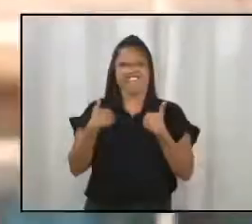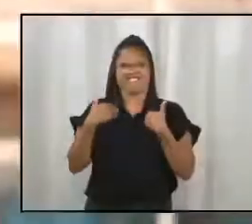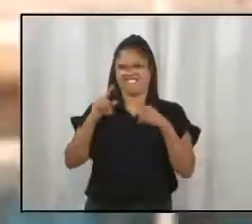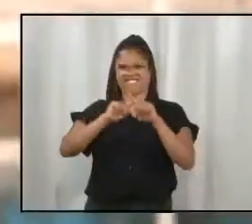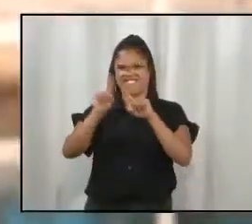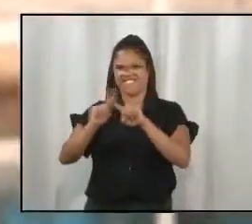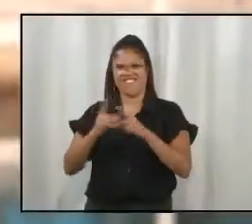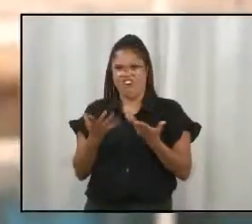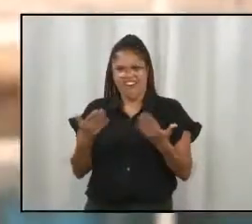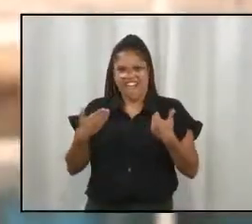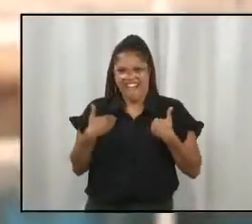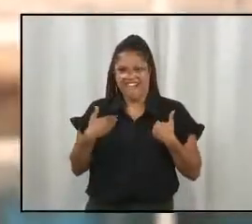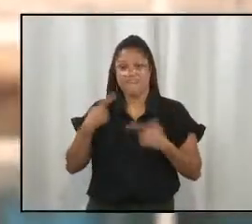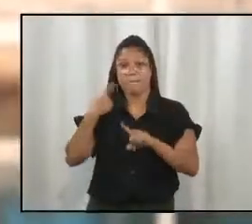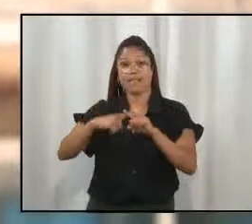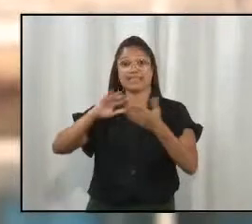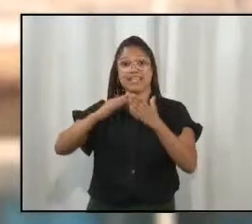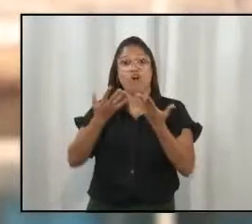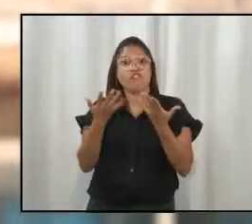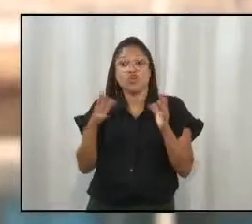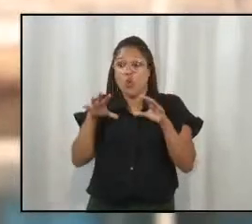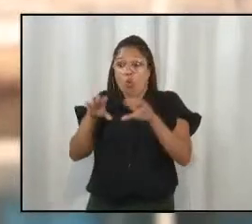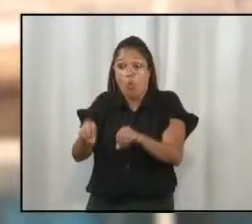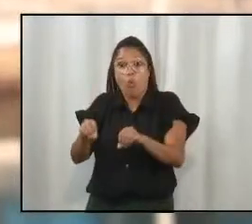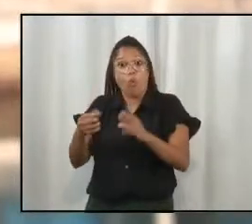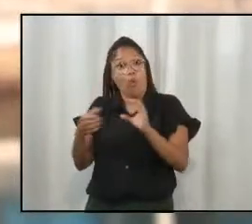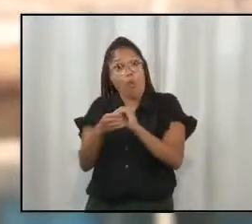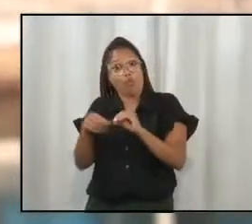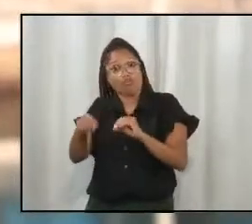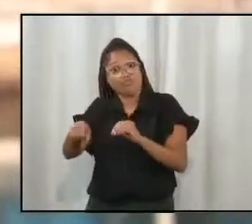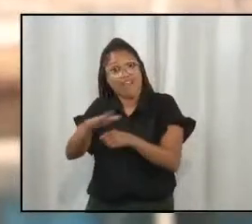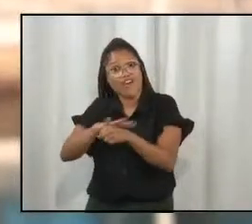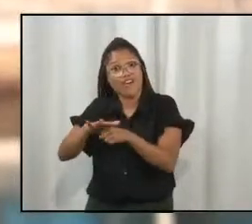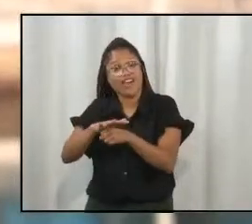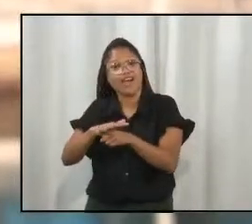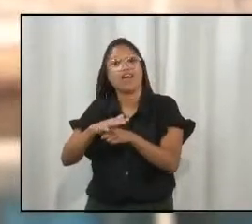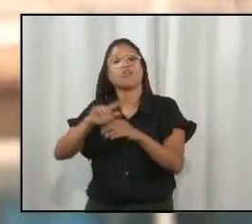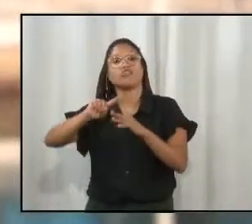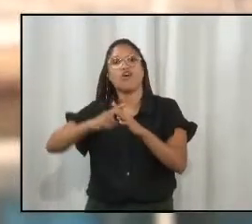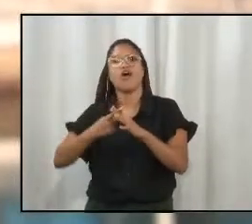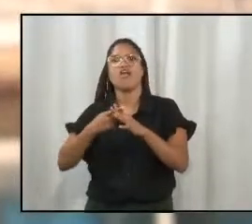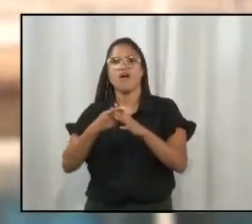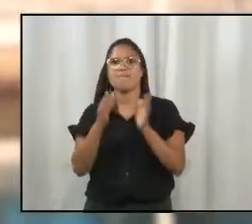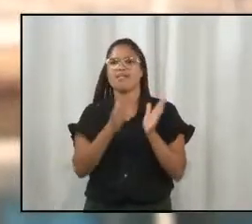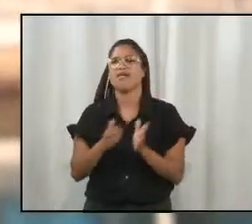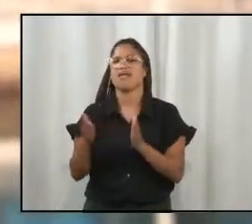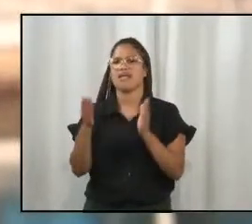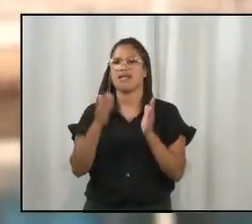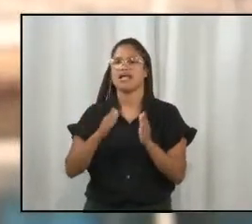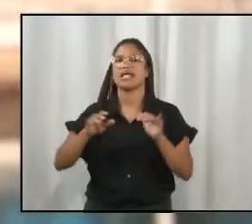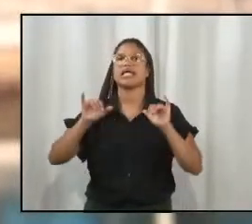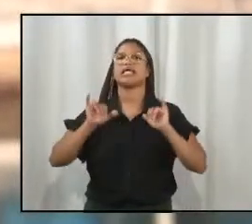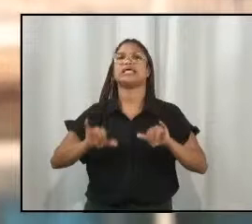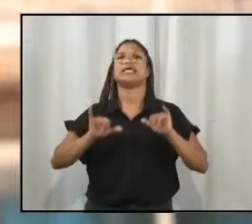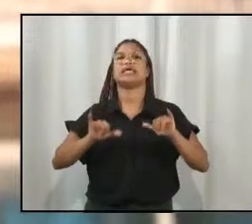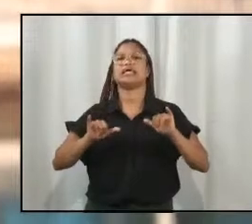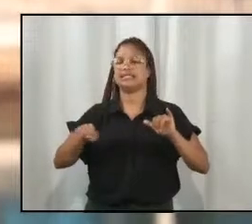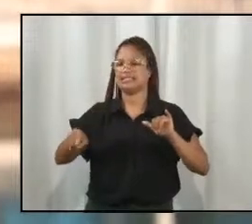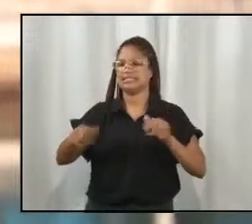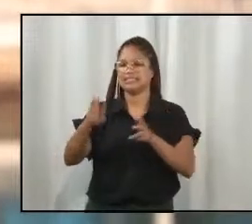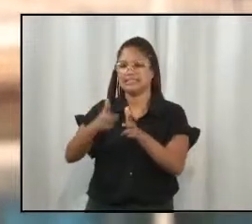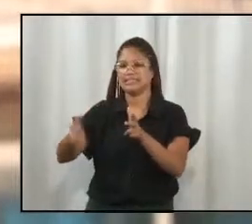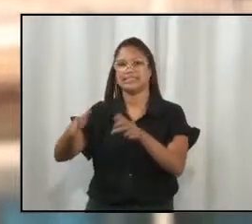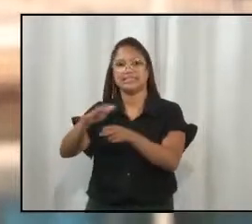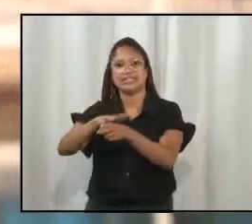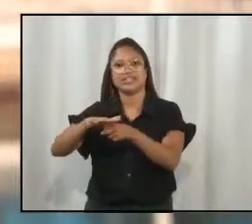Right. However, during the process of our development, the location has been determined to not be viable